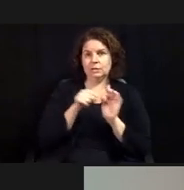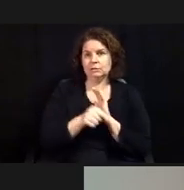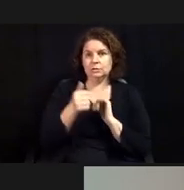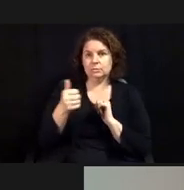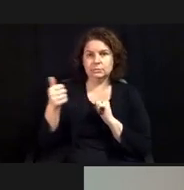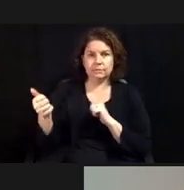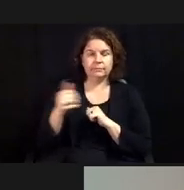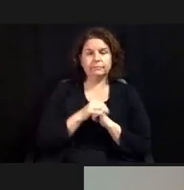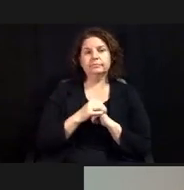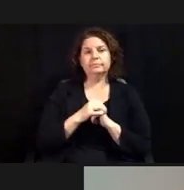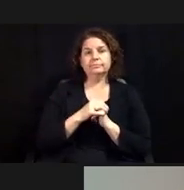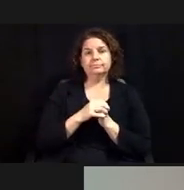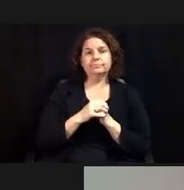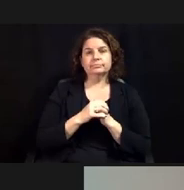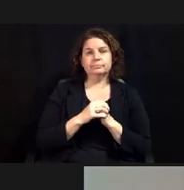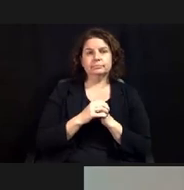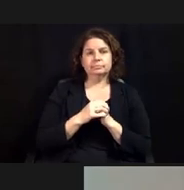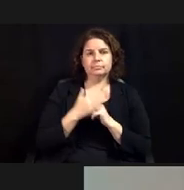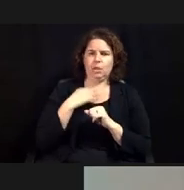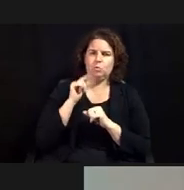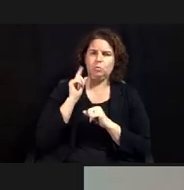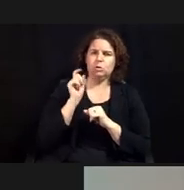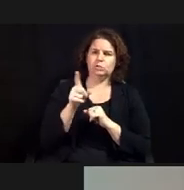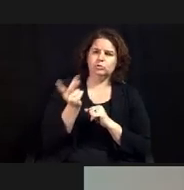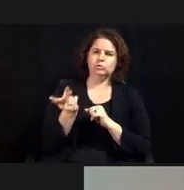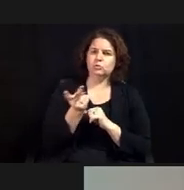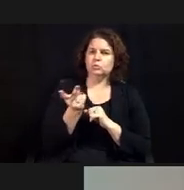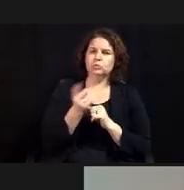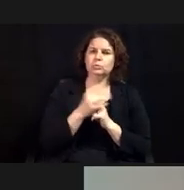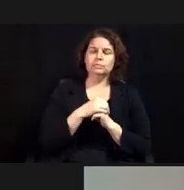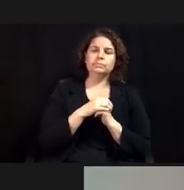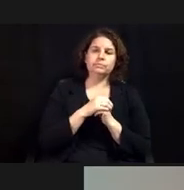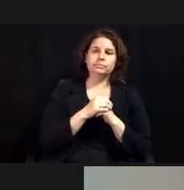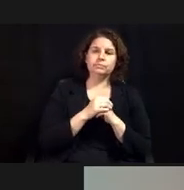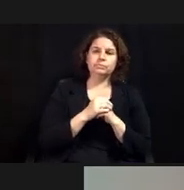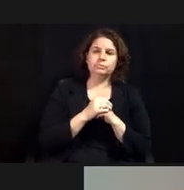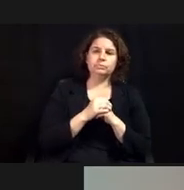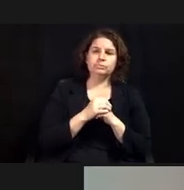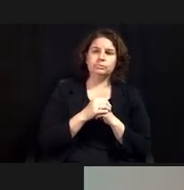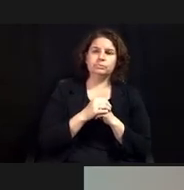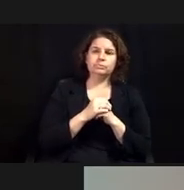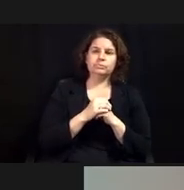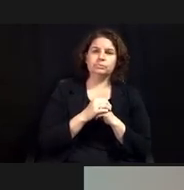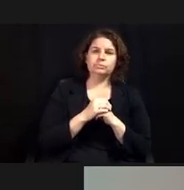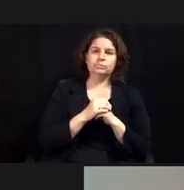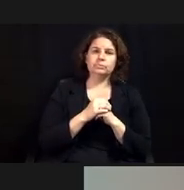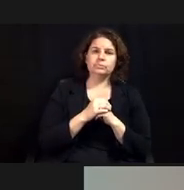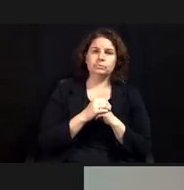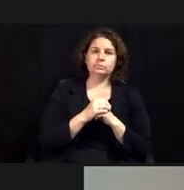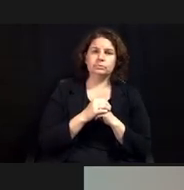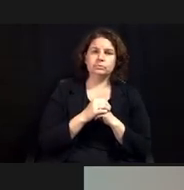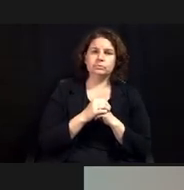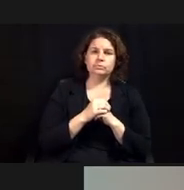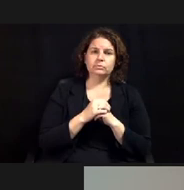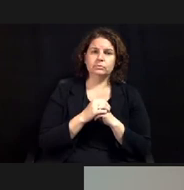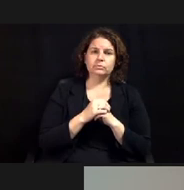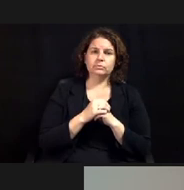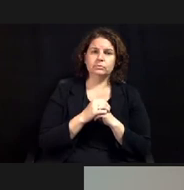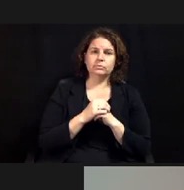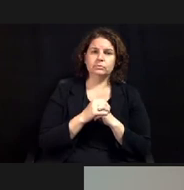both of you would be, given that we know given this